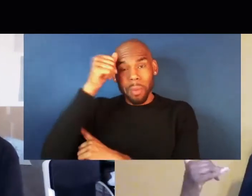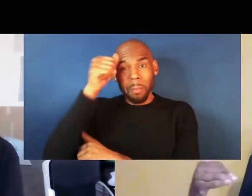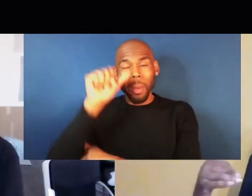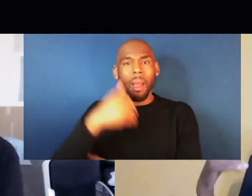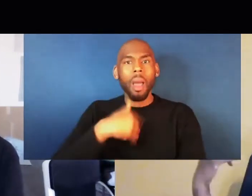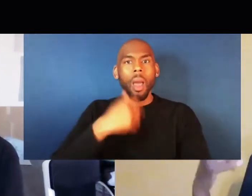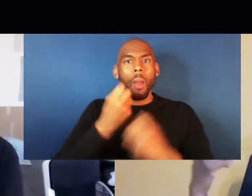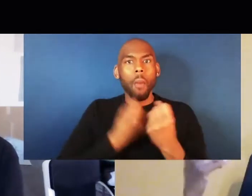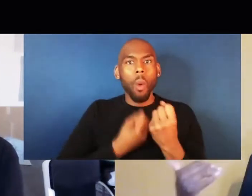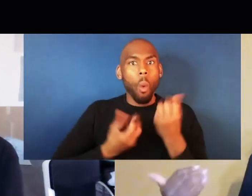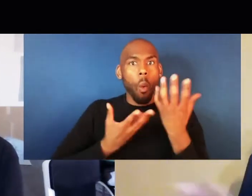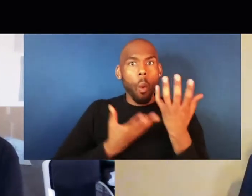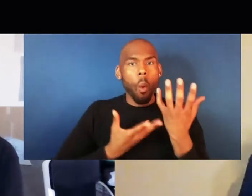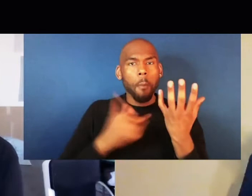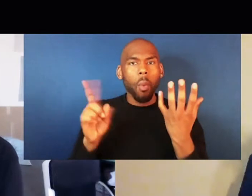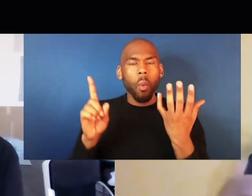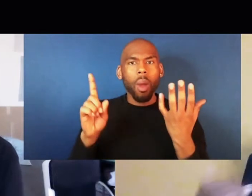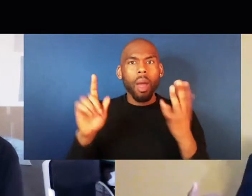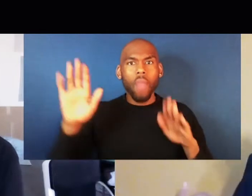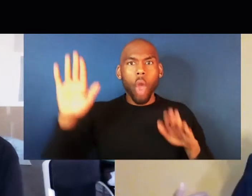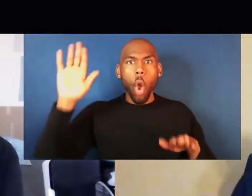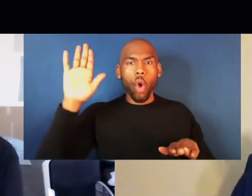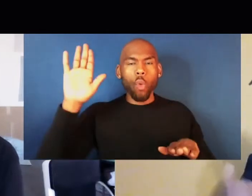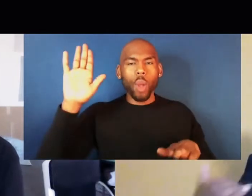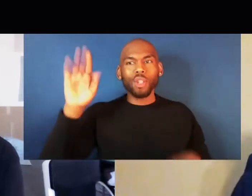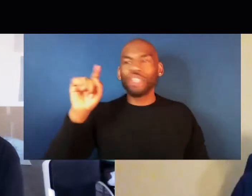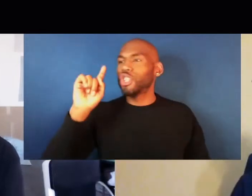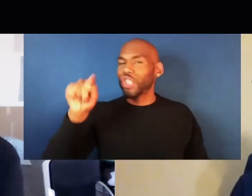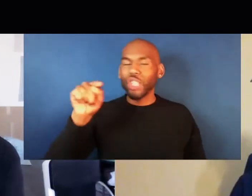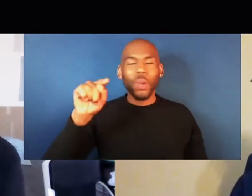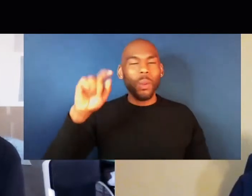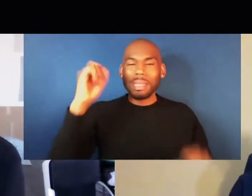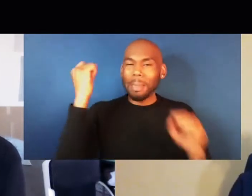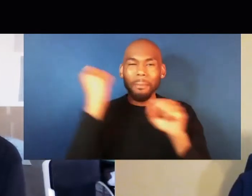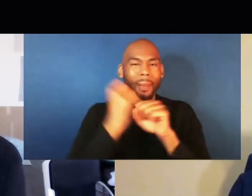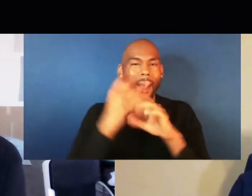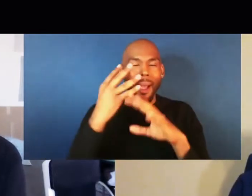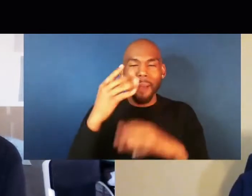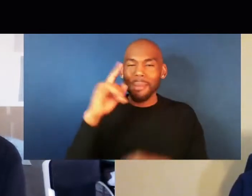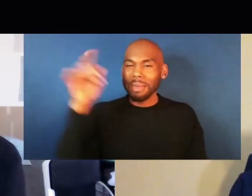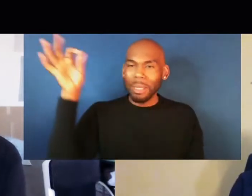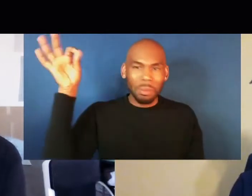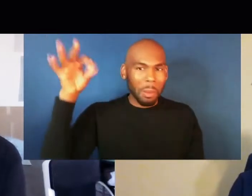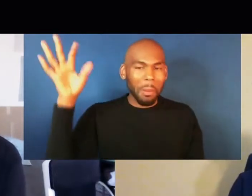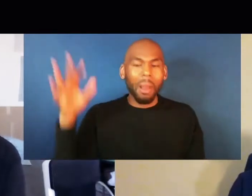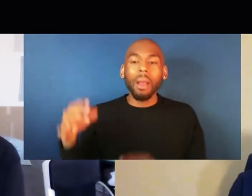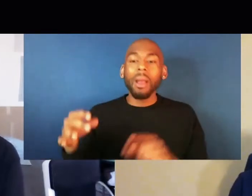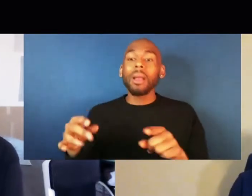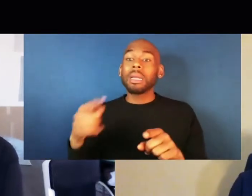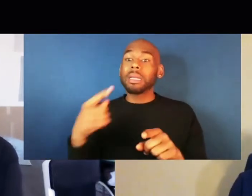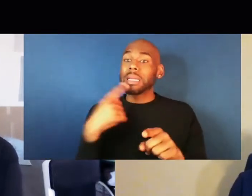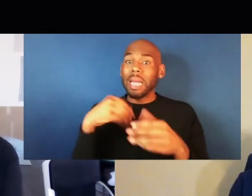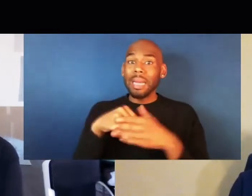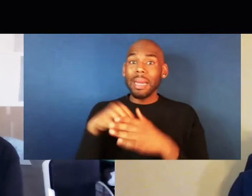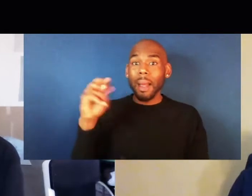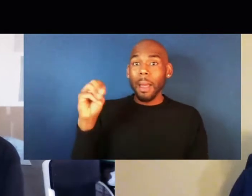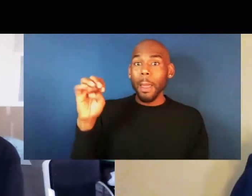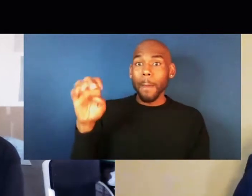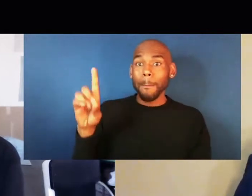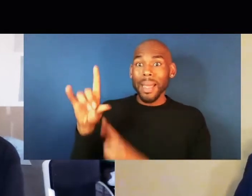at the inauguration, she was the bomb, and she had to say in the media,